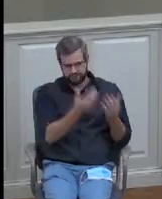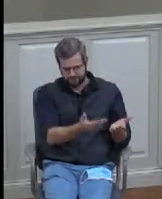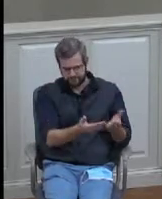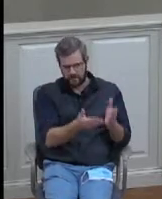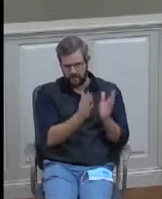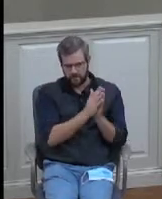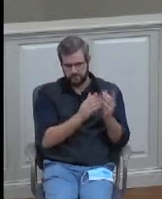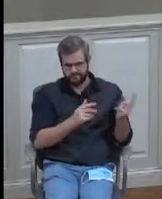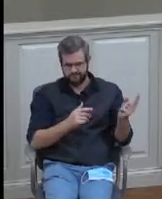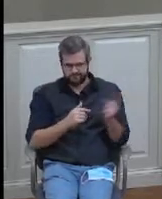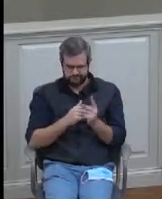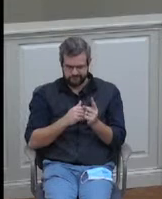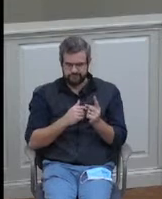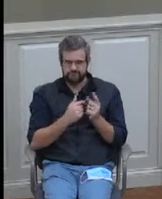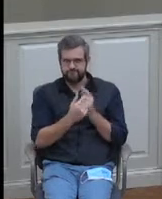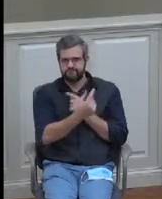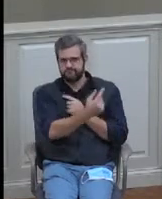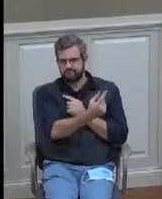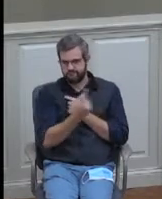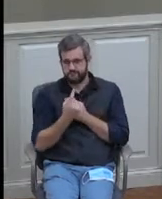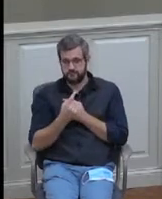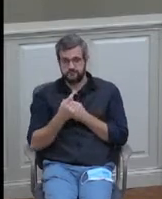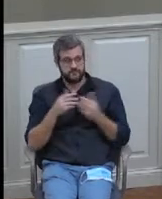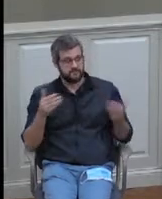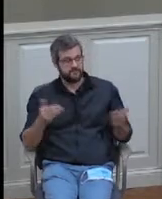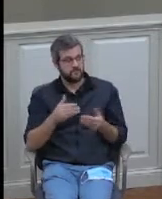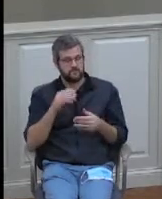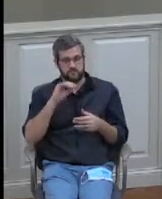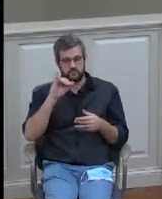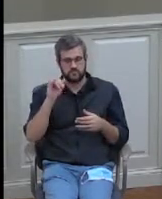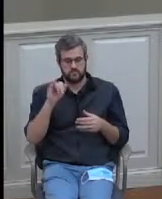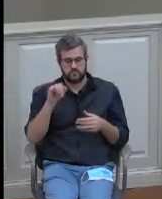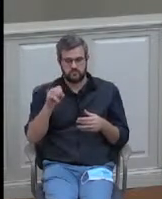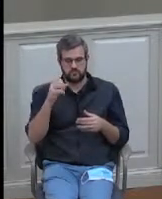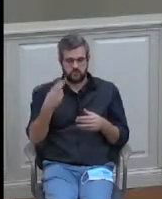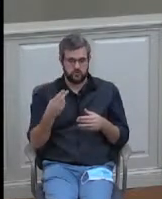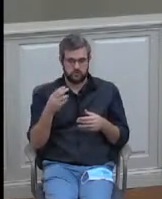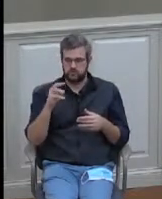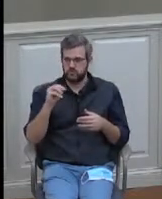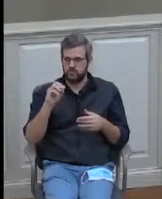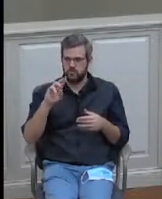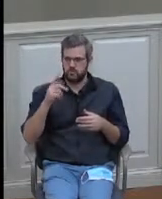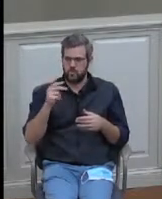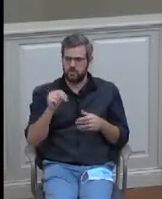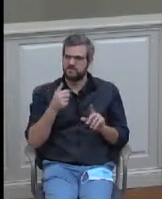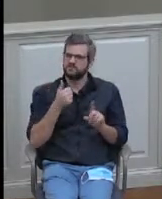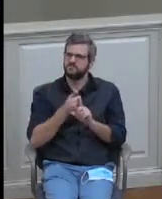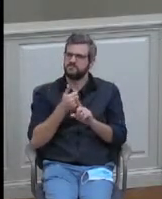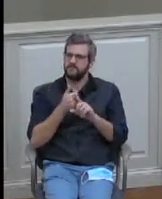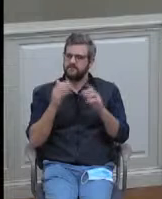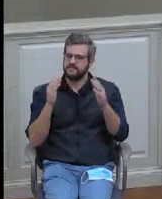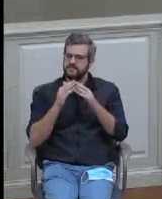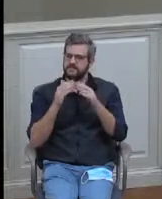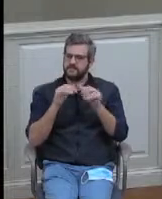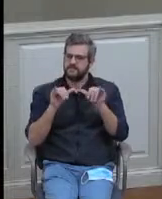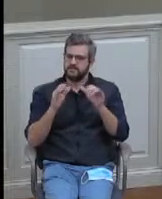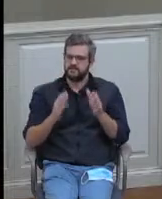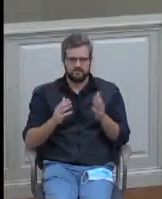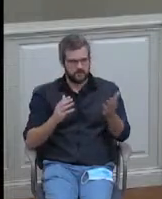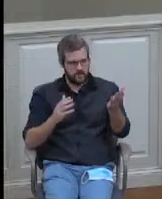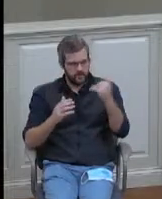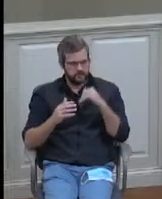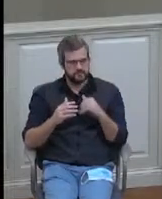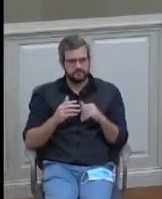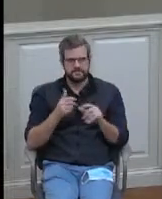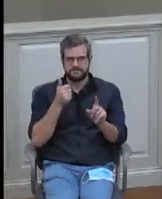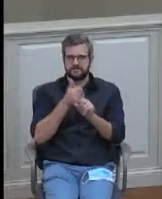them to come up one at a time. We'll first introduce Josh Morgan, since he is the city engineer, and come on up, and we'll allow him